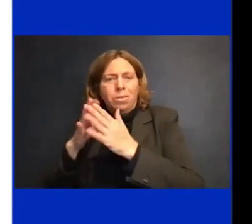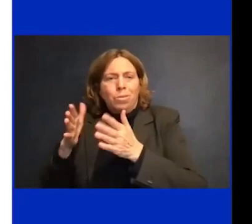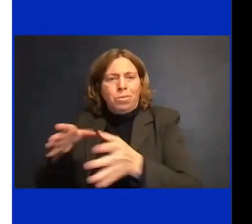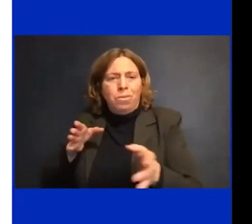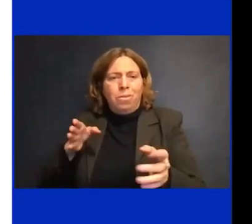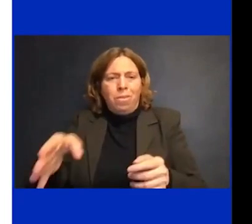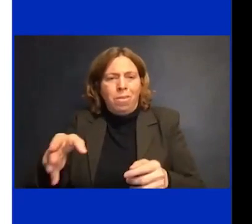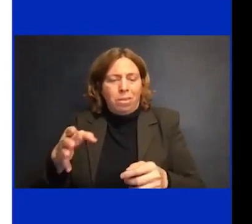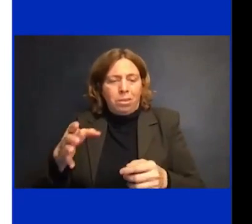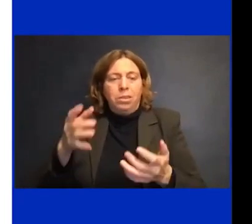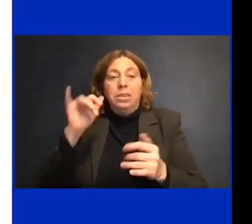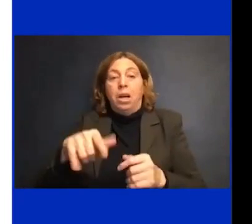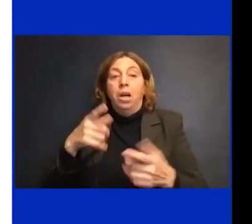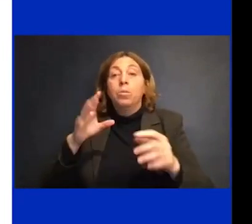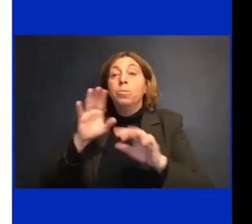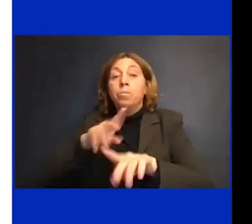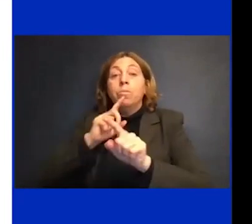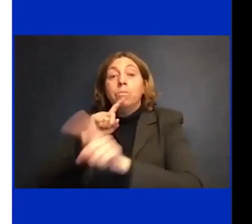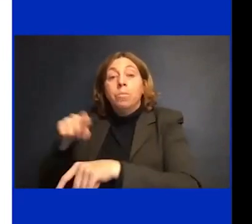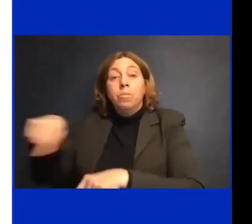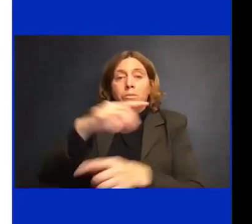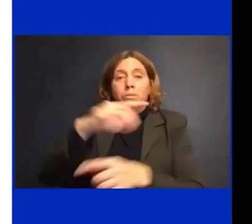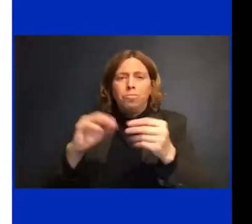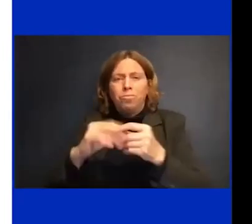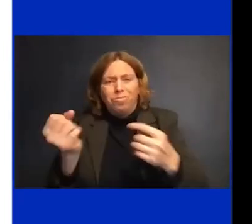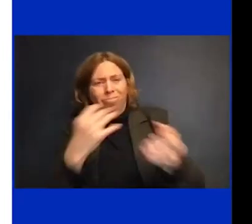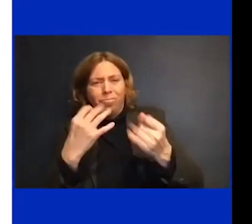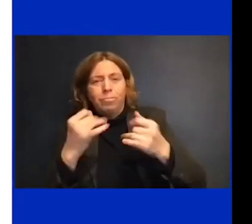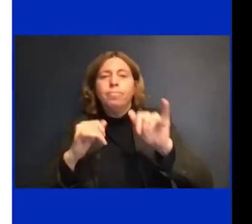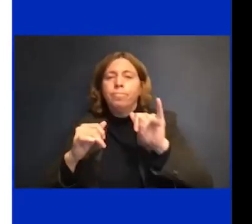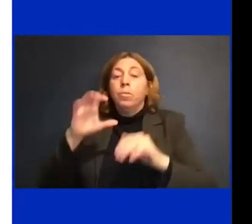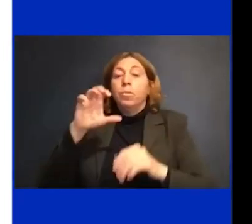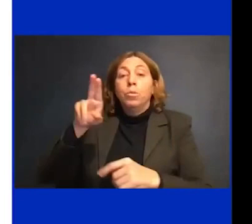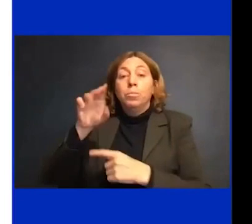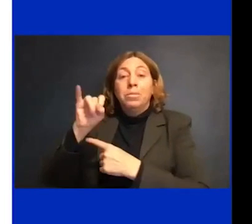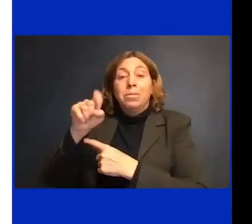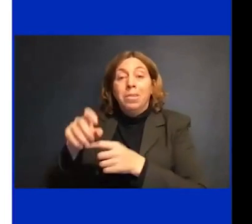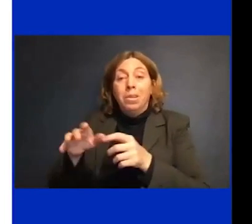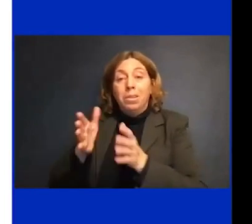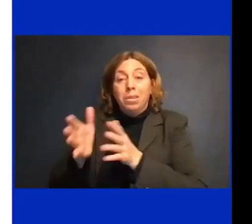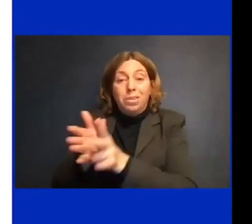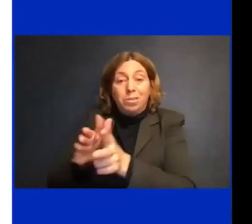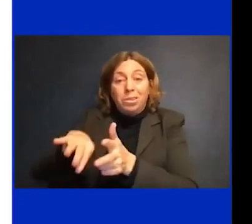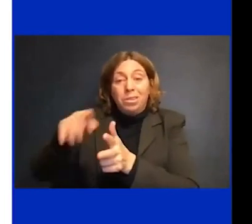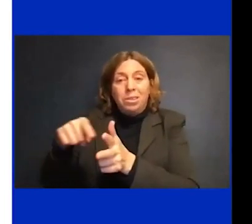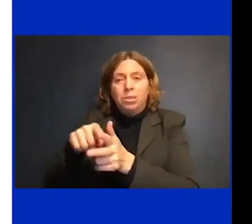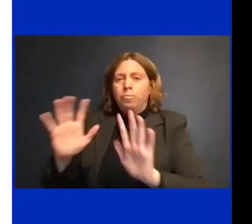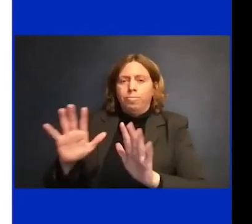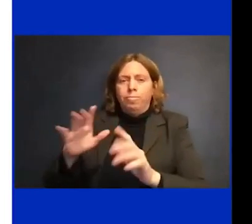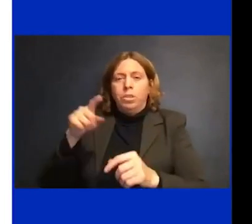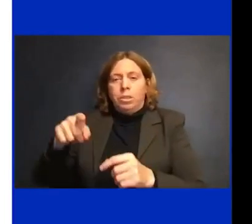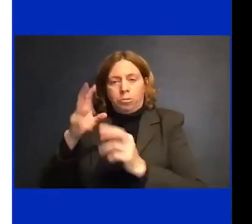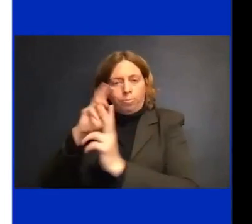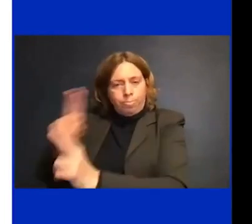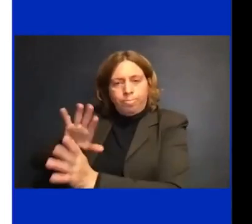curbside operations, a dedicated floor within the new main terminal will now facilitate the efficient functioning of curbside